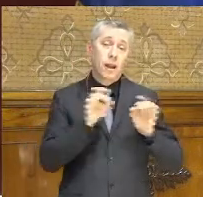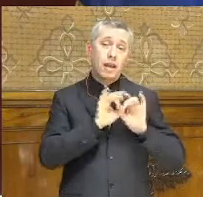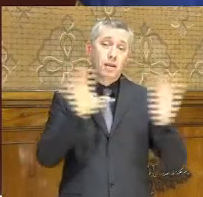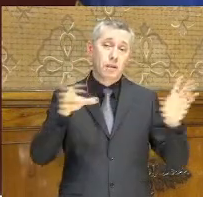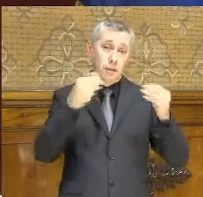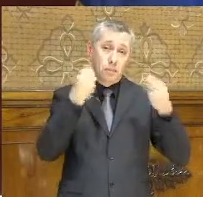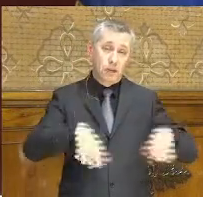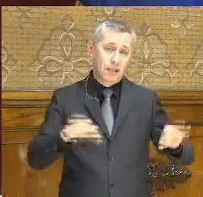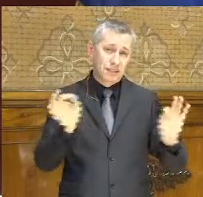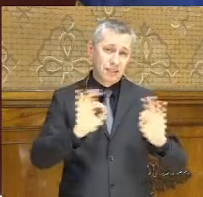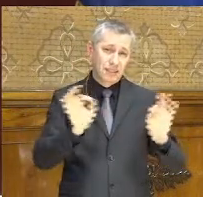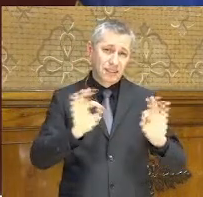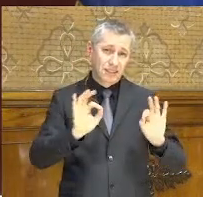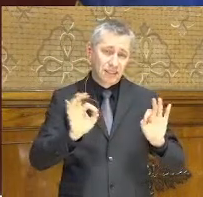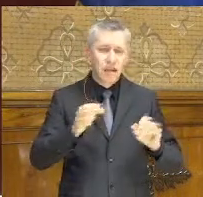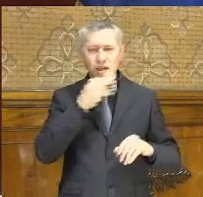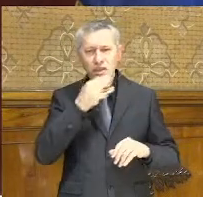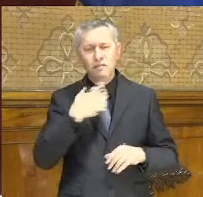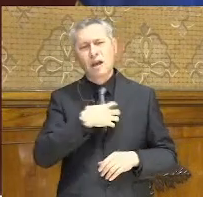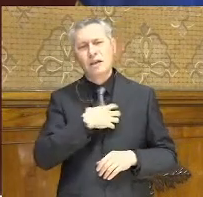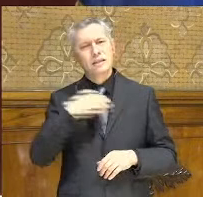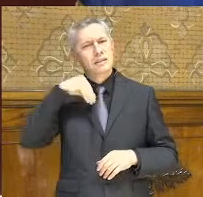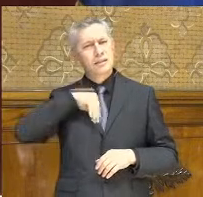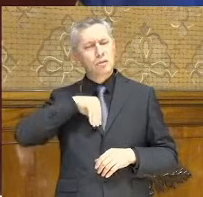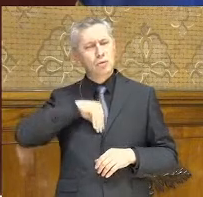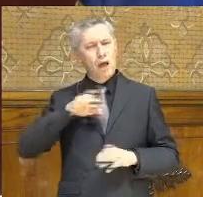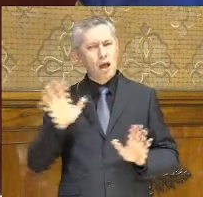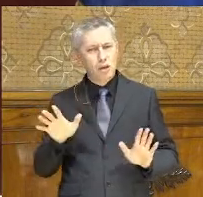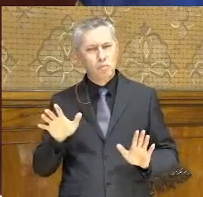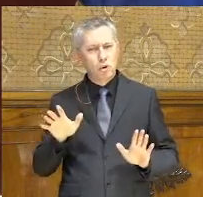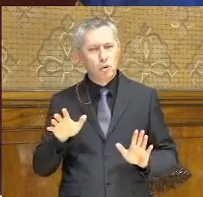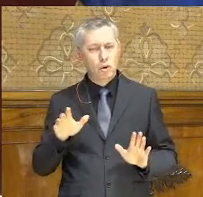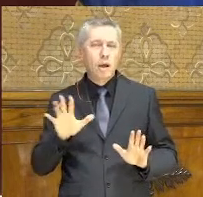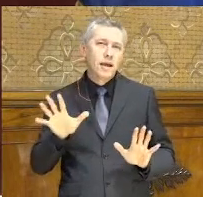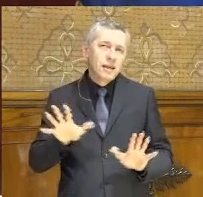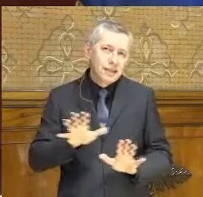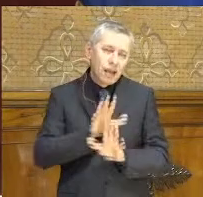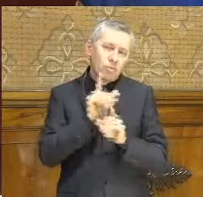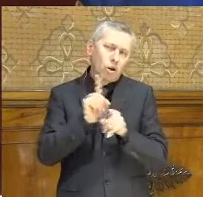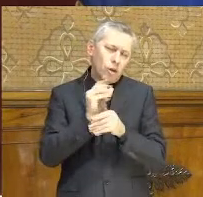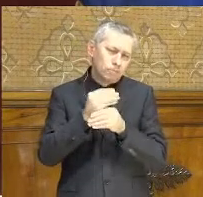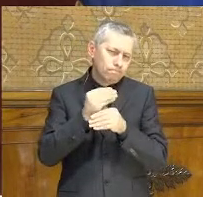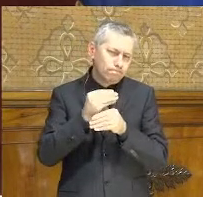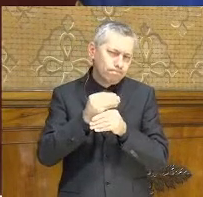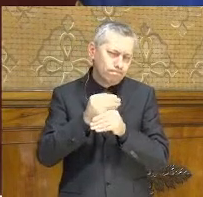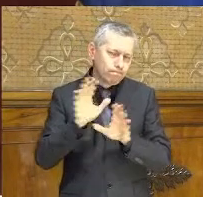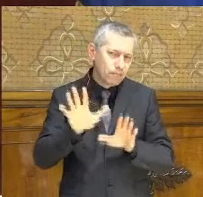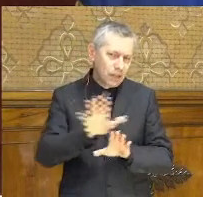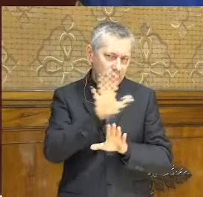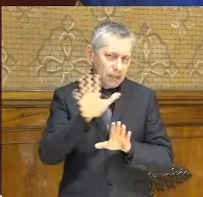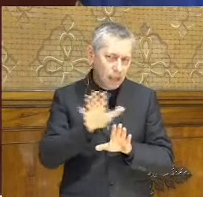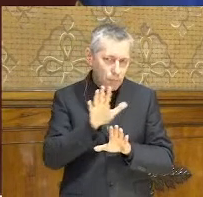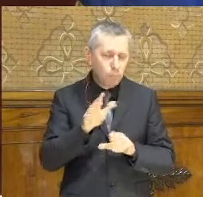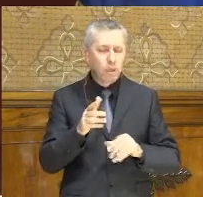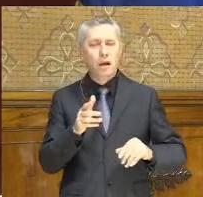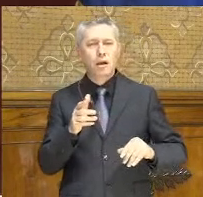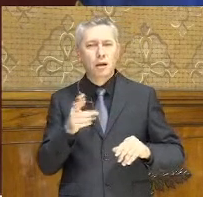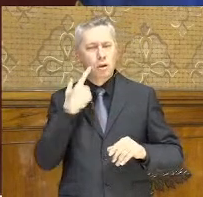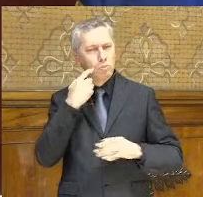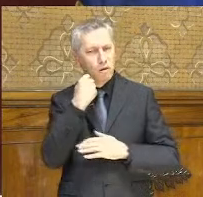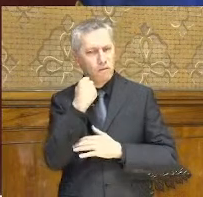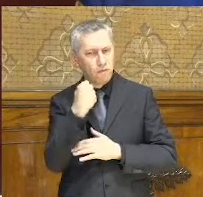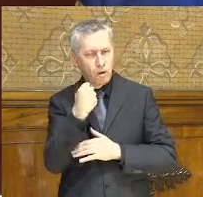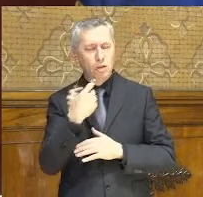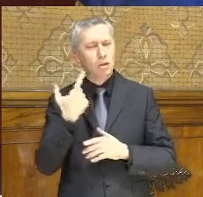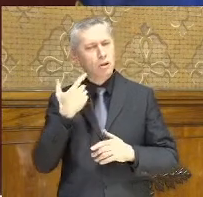an indicative mood, verb mood, an indicative mood that ironically expresses both strong